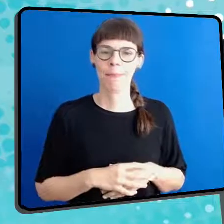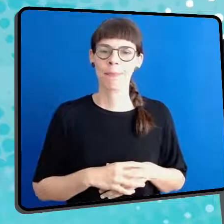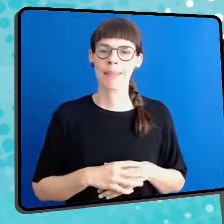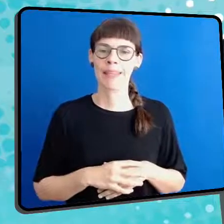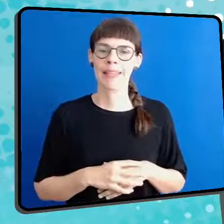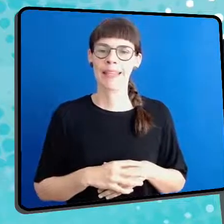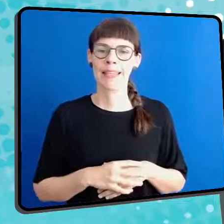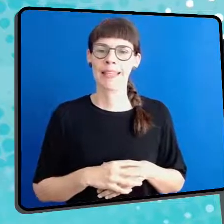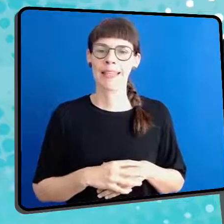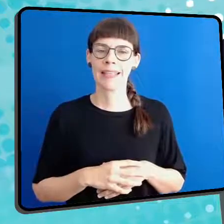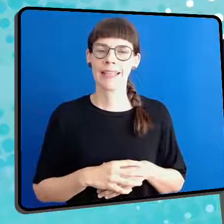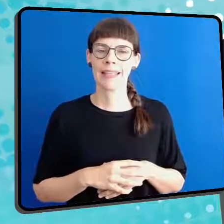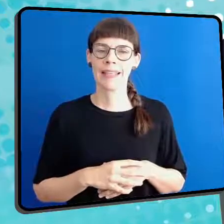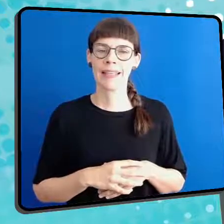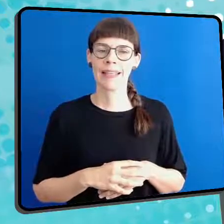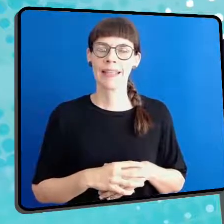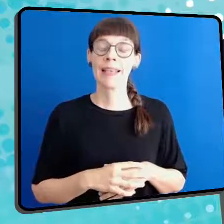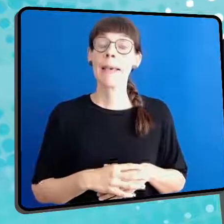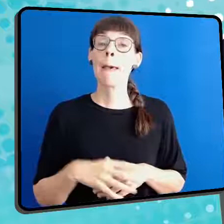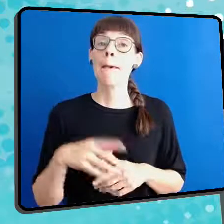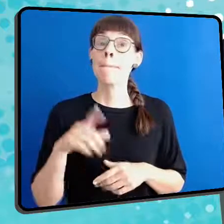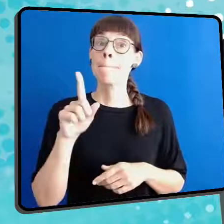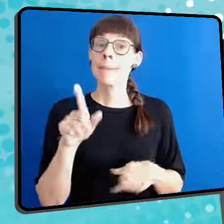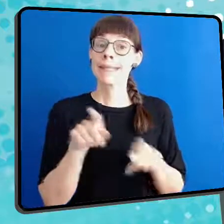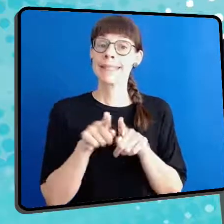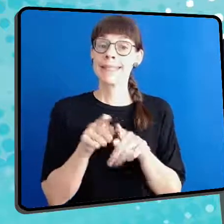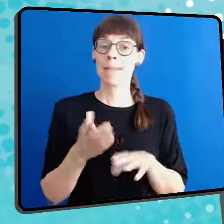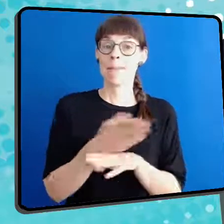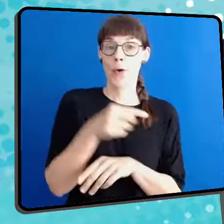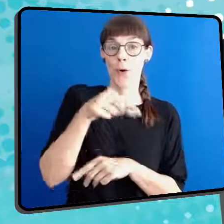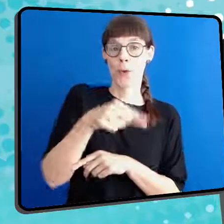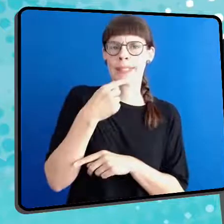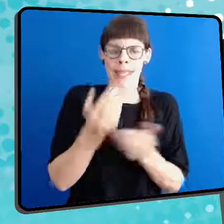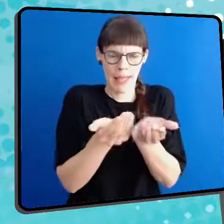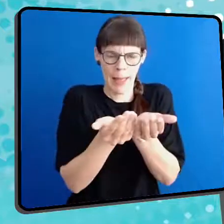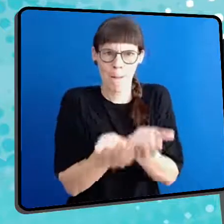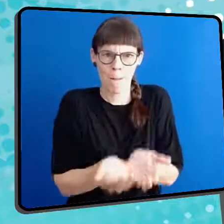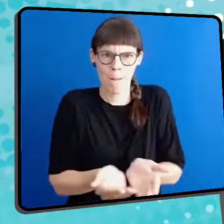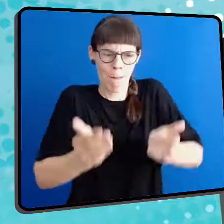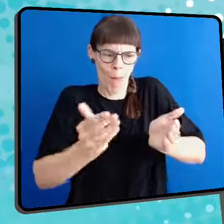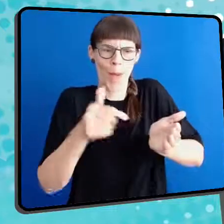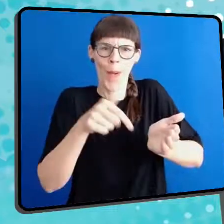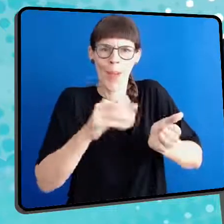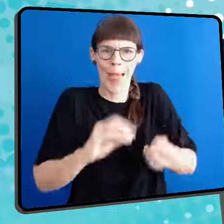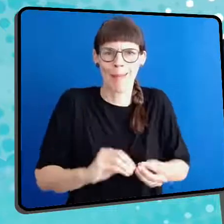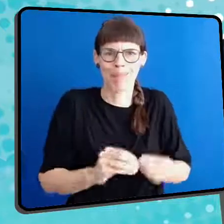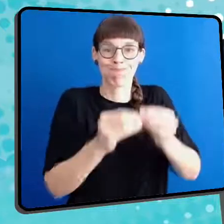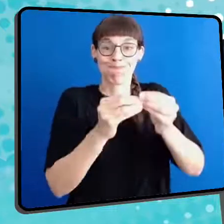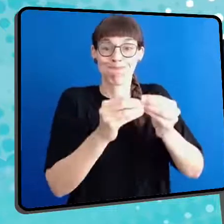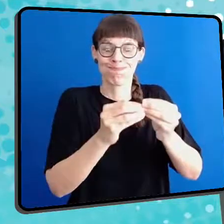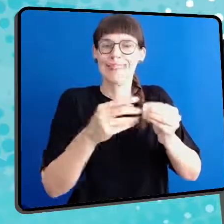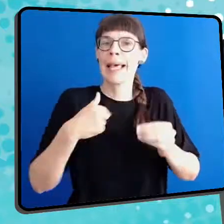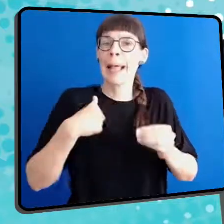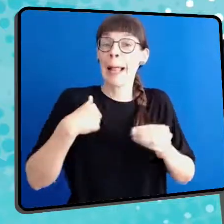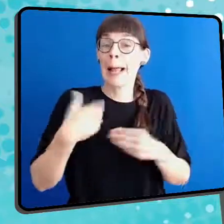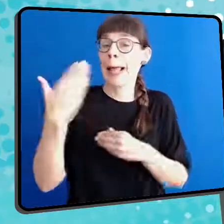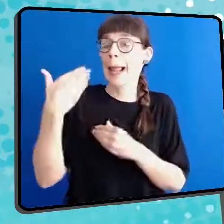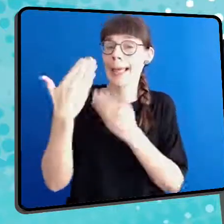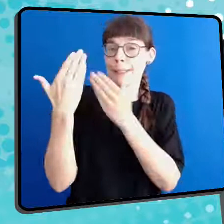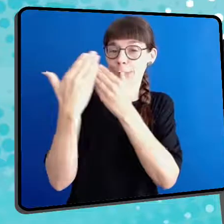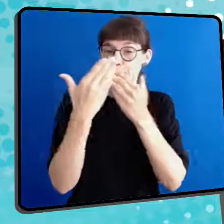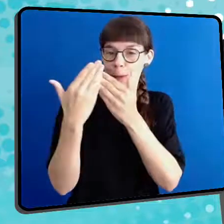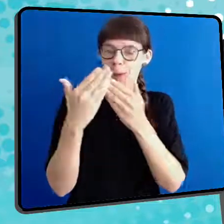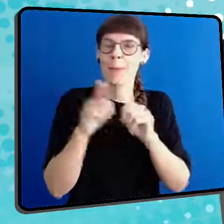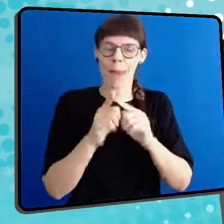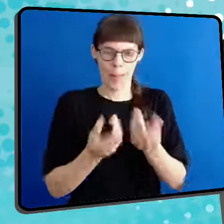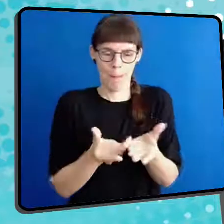the cereal bowl, I actually did nowhere near as, like, I was at school and did what we call product